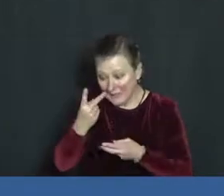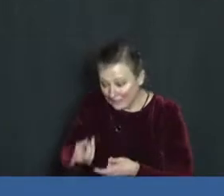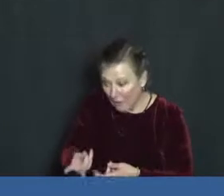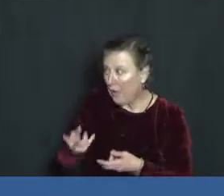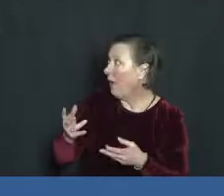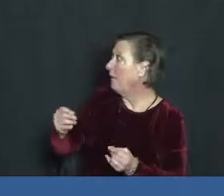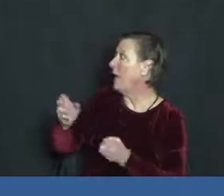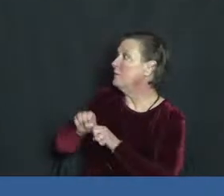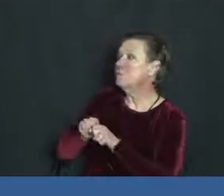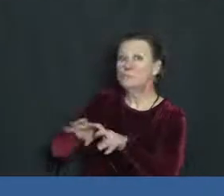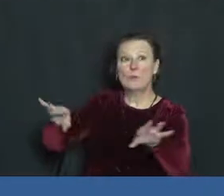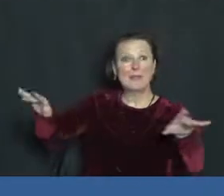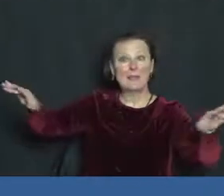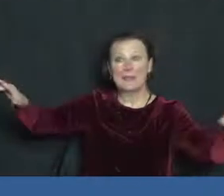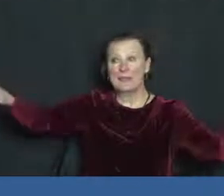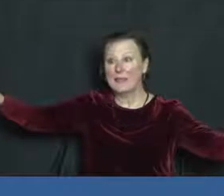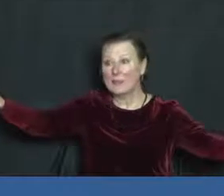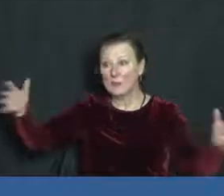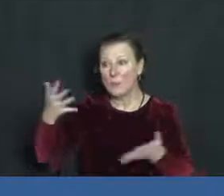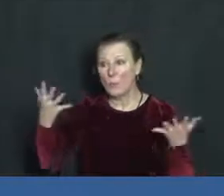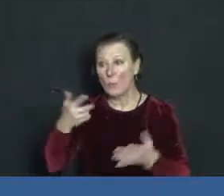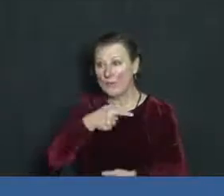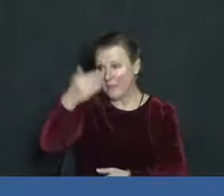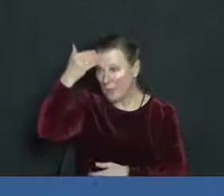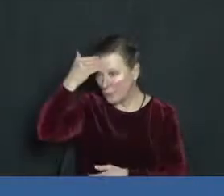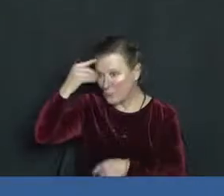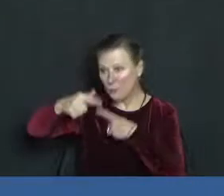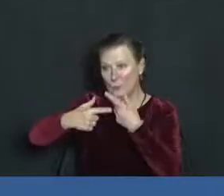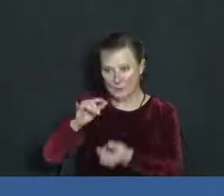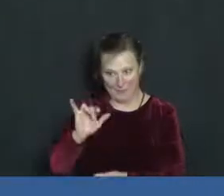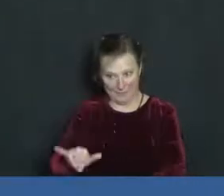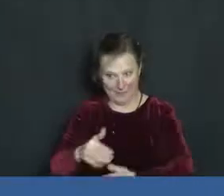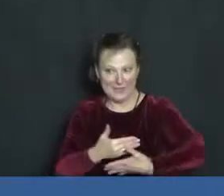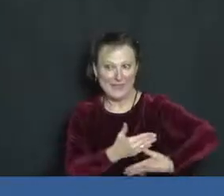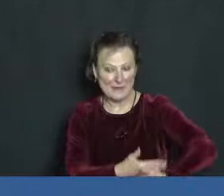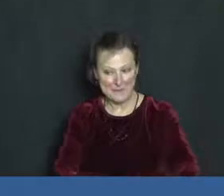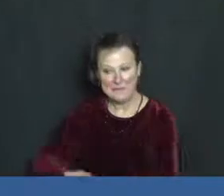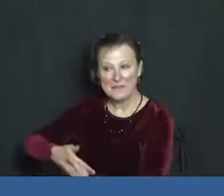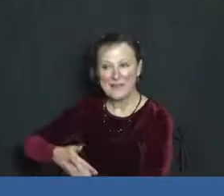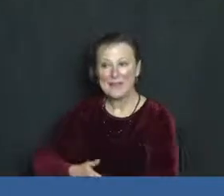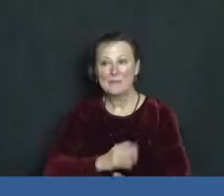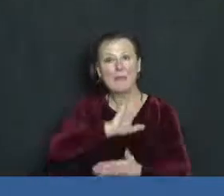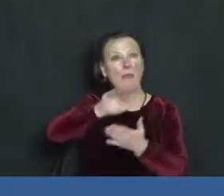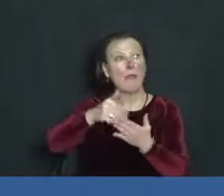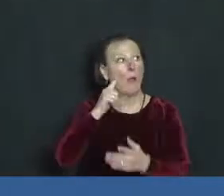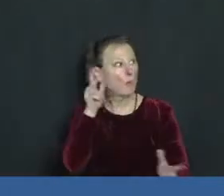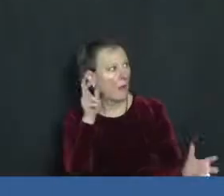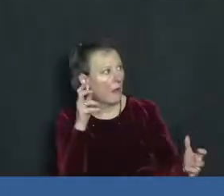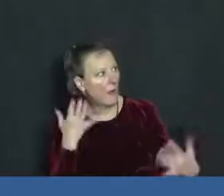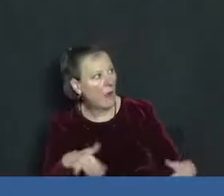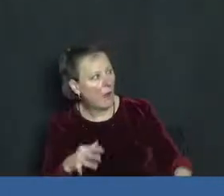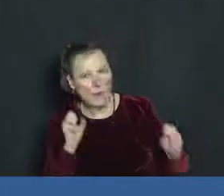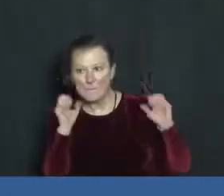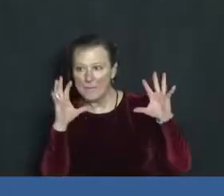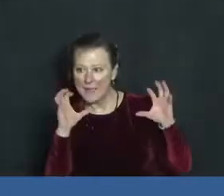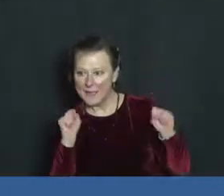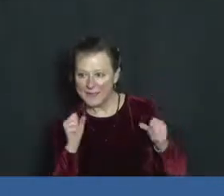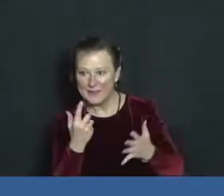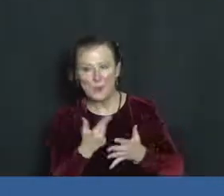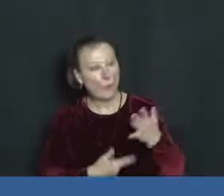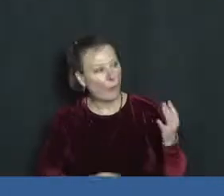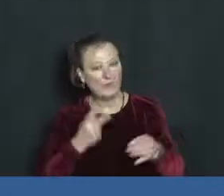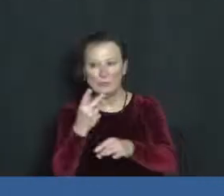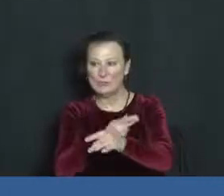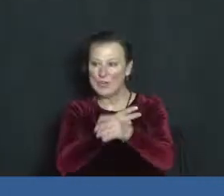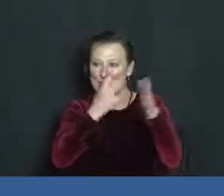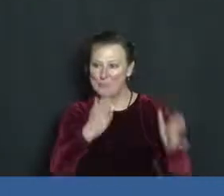the word concerning what had been told them about this child, and all who heard it were amazed at what the shepherds